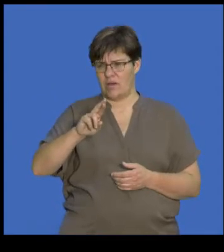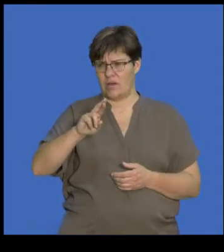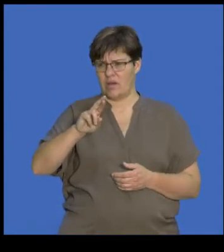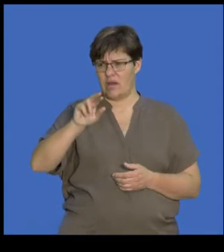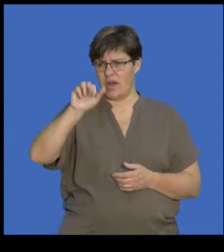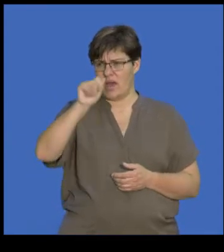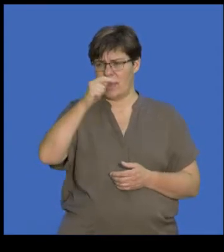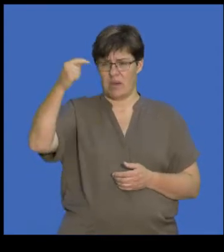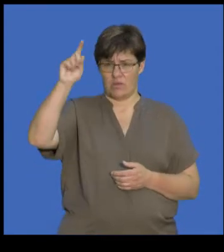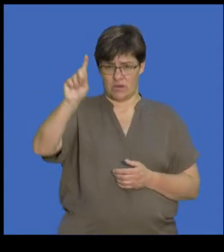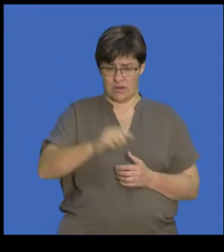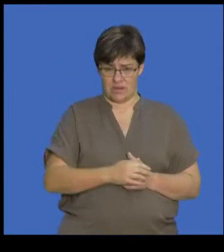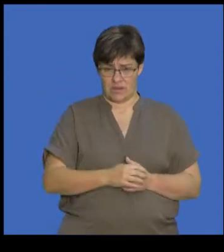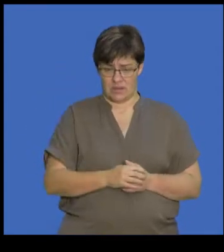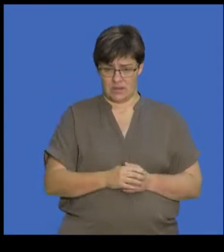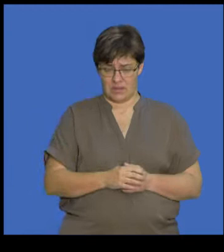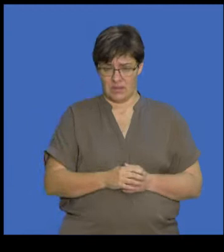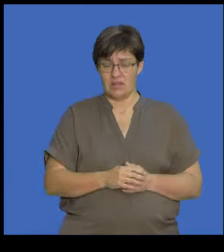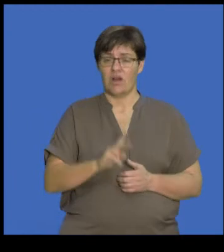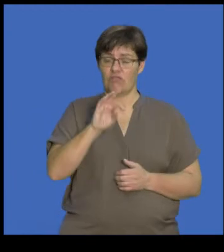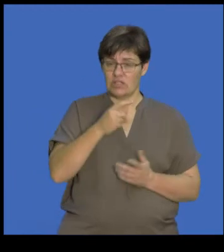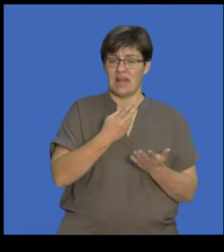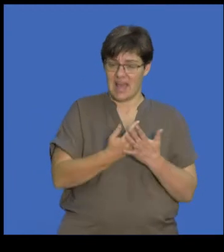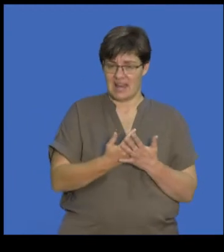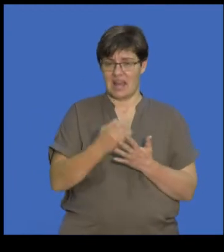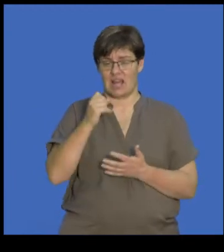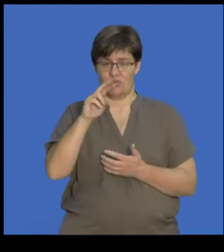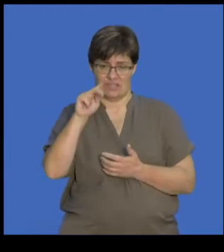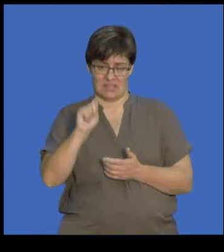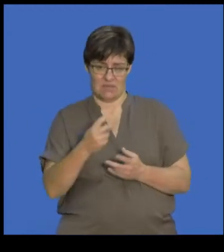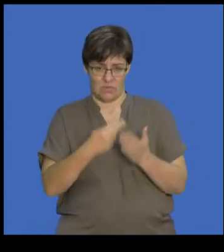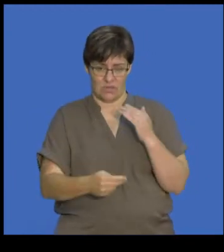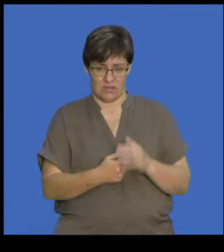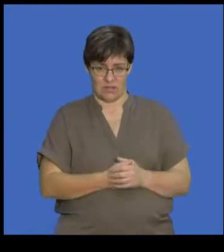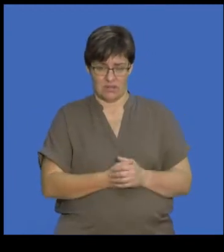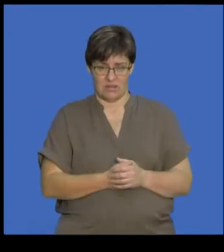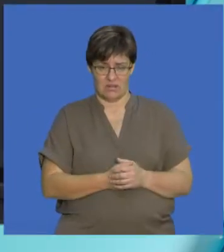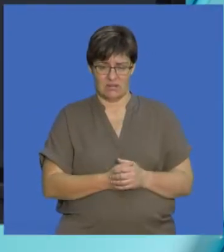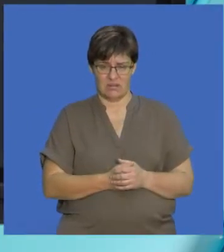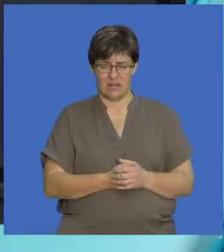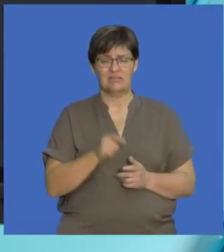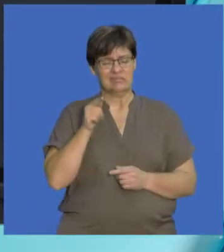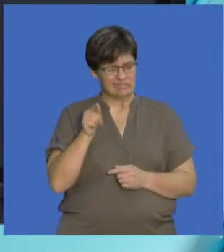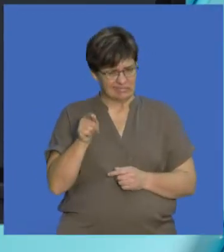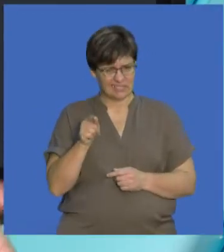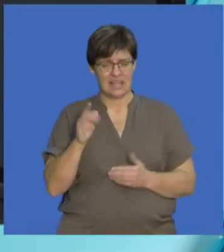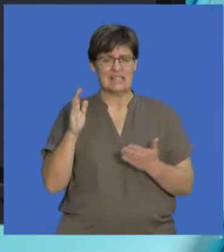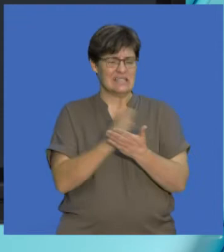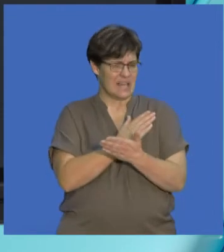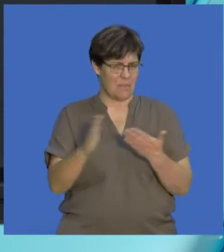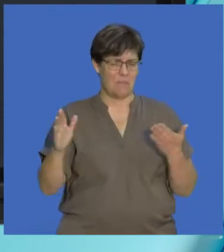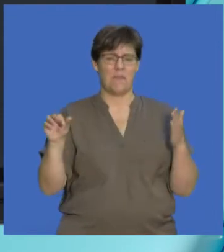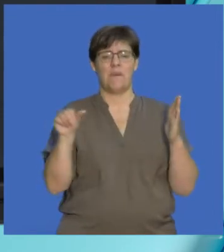ratio of voltage and current, right? Okay, so these are some of the very